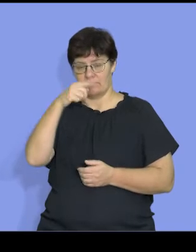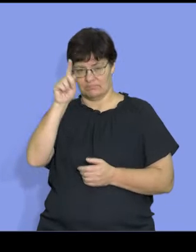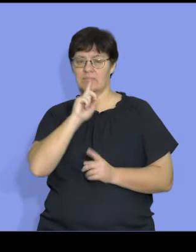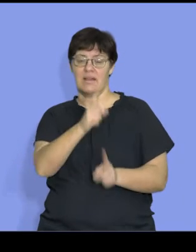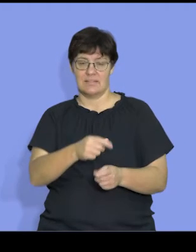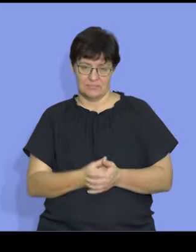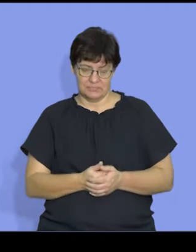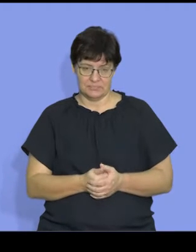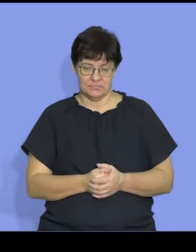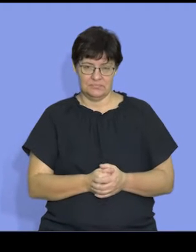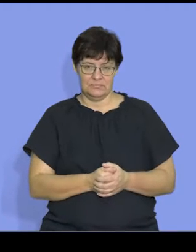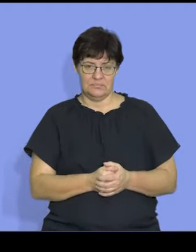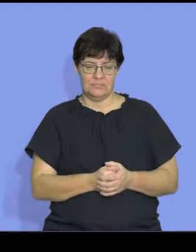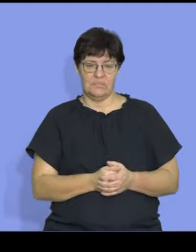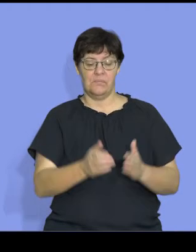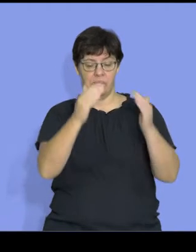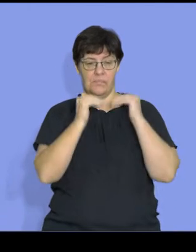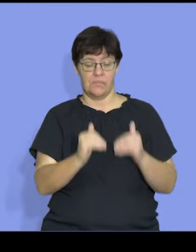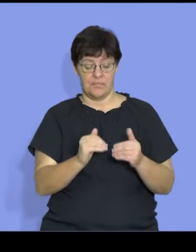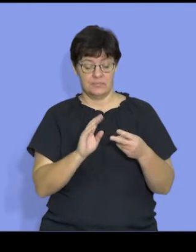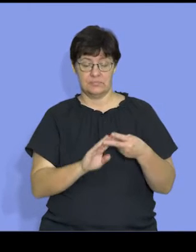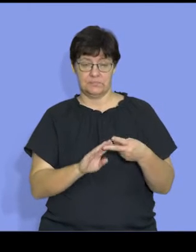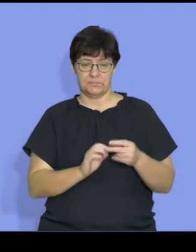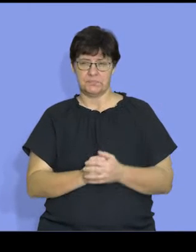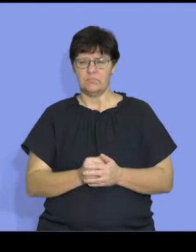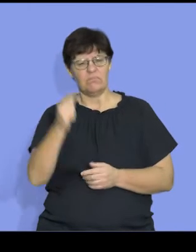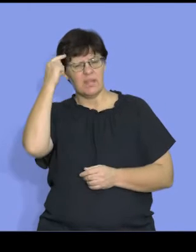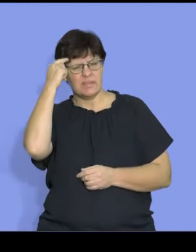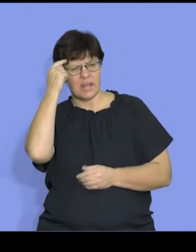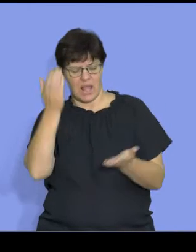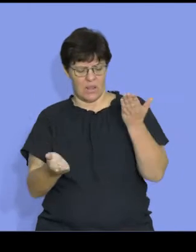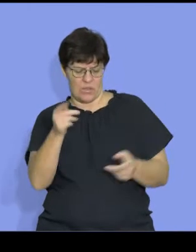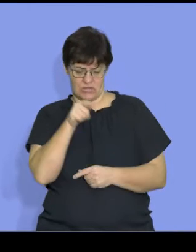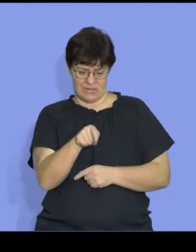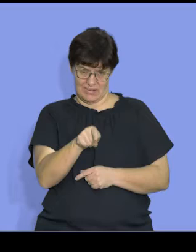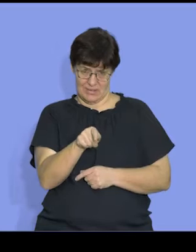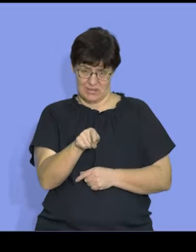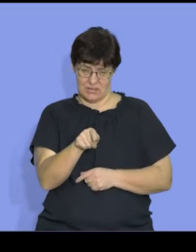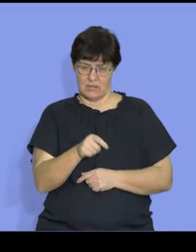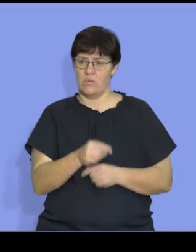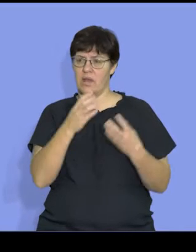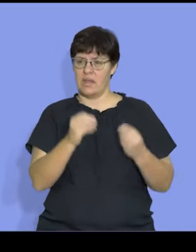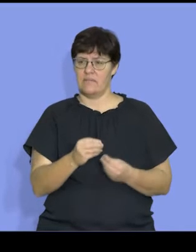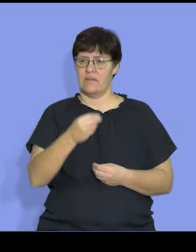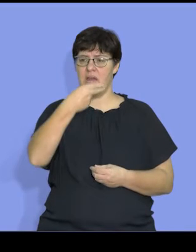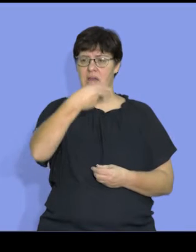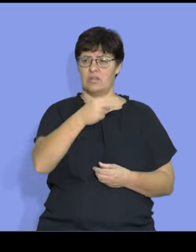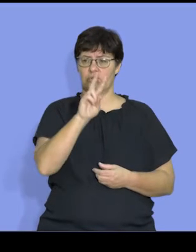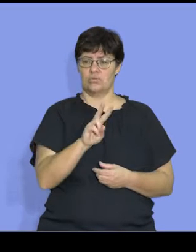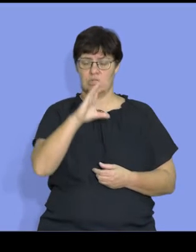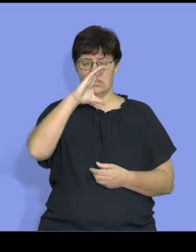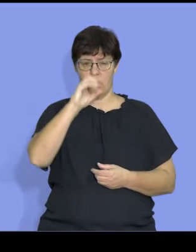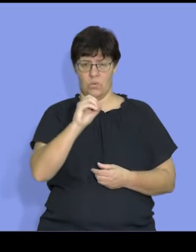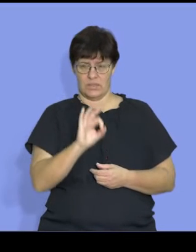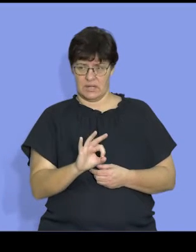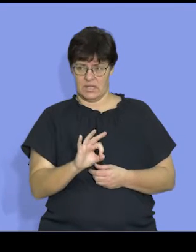Right. Now let's go to the next one. It says, consider the equation below. We've got carbonic acid plus water to give